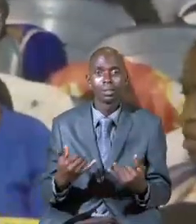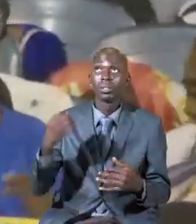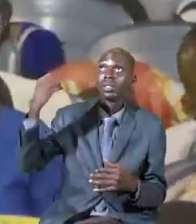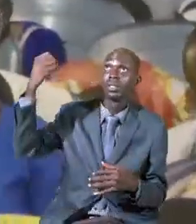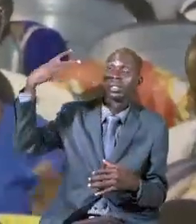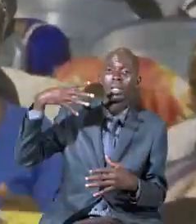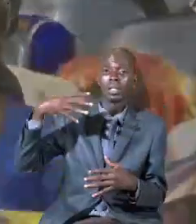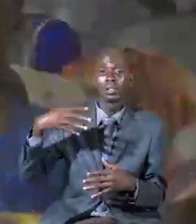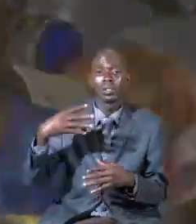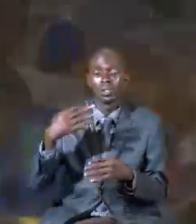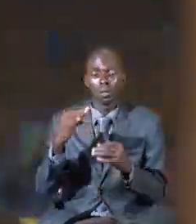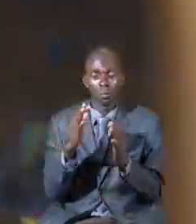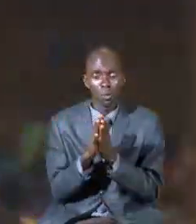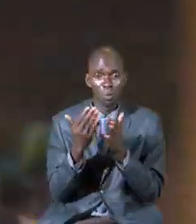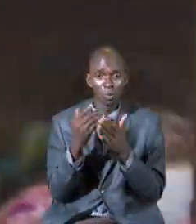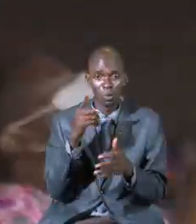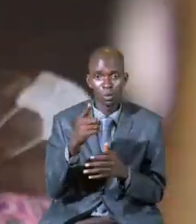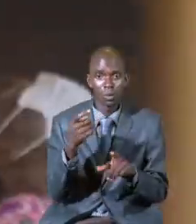even from tonight.